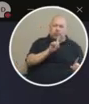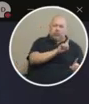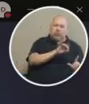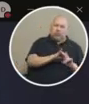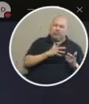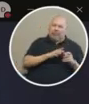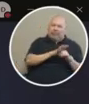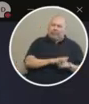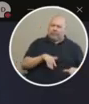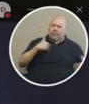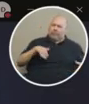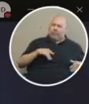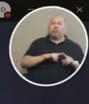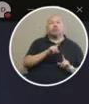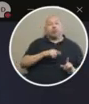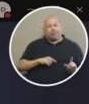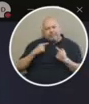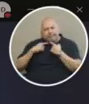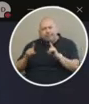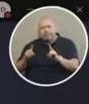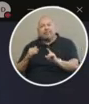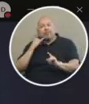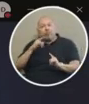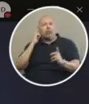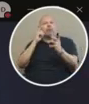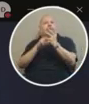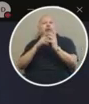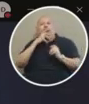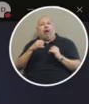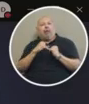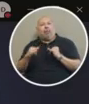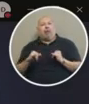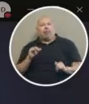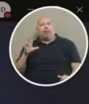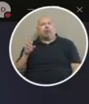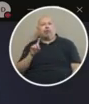kind of bogging the system. So we've been announcing everywhere. Any one of the hotlines should be